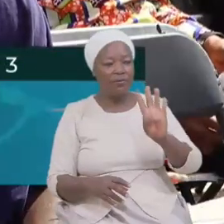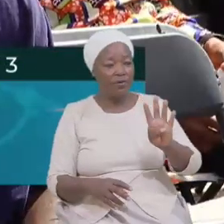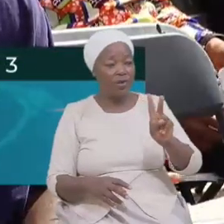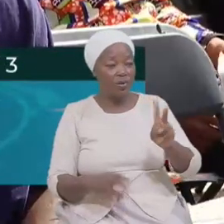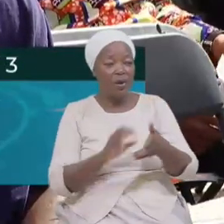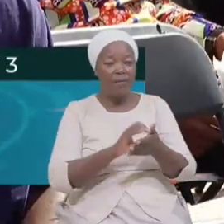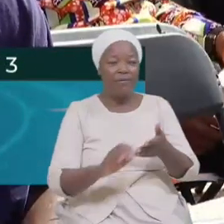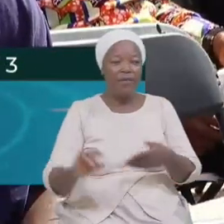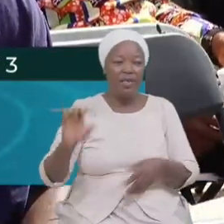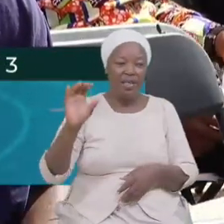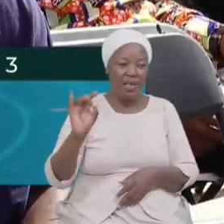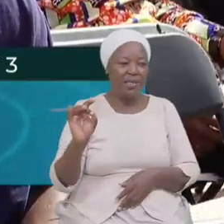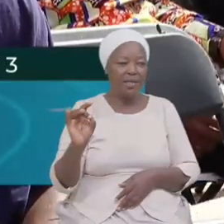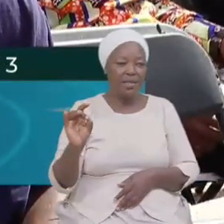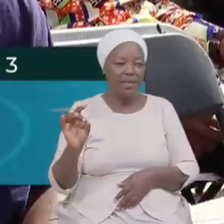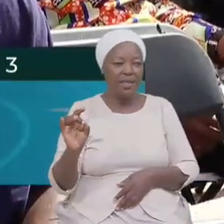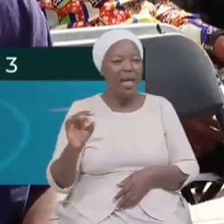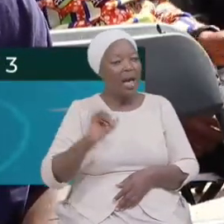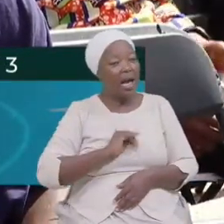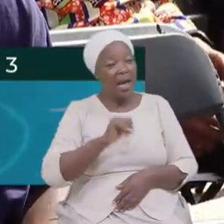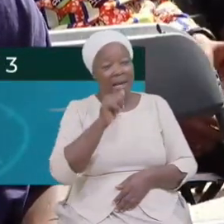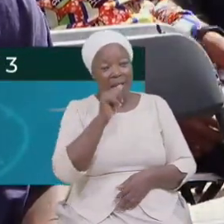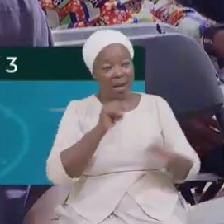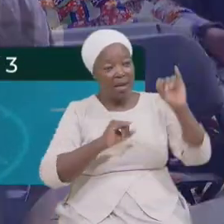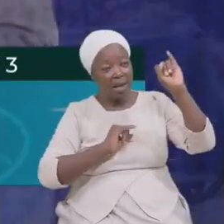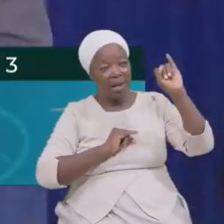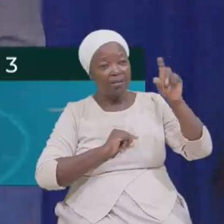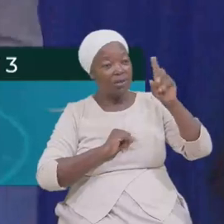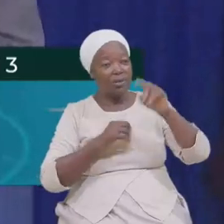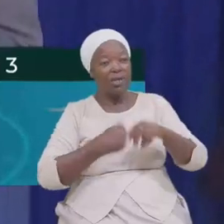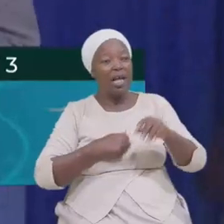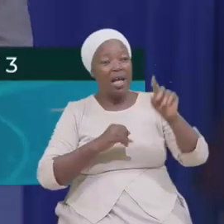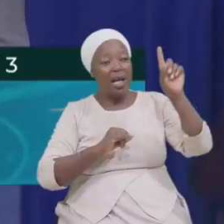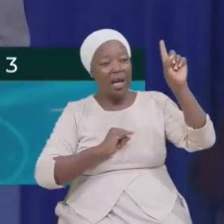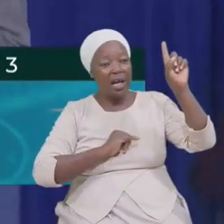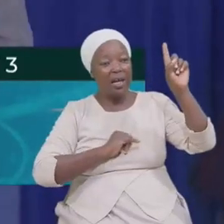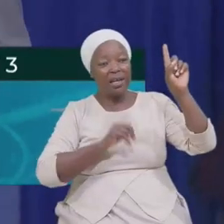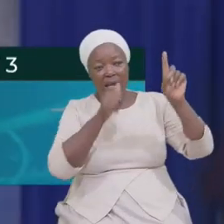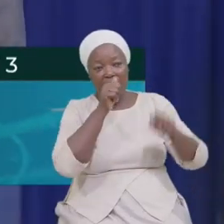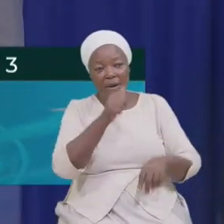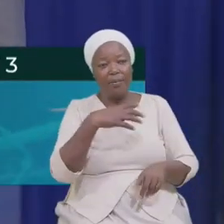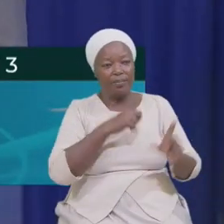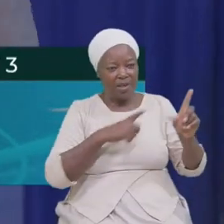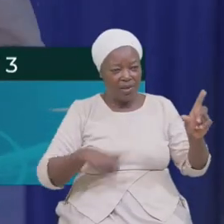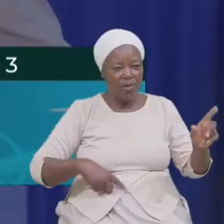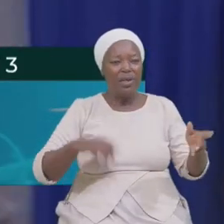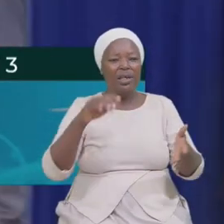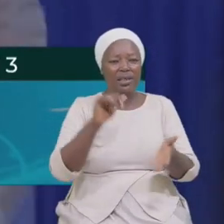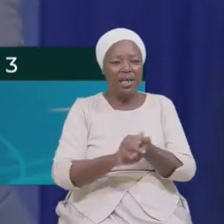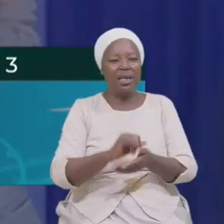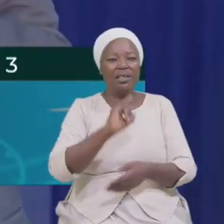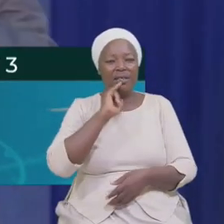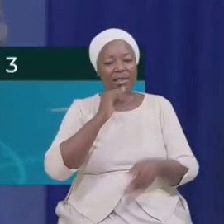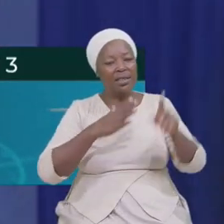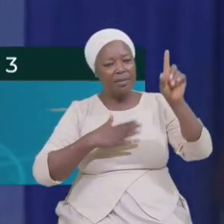looking at verse 8. It says, I am the Lord that is my name, and my